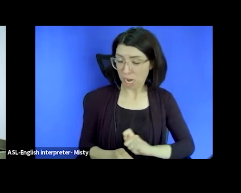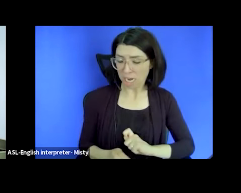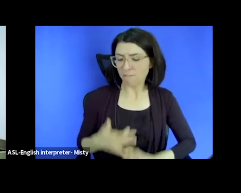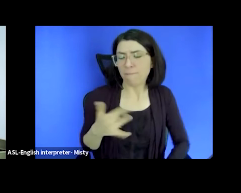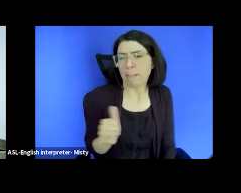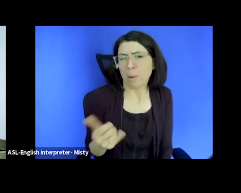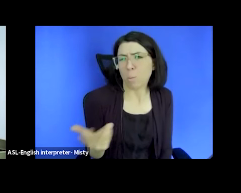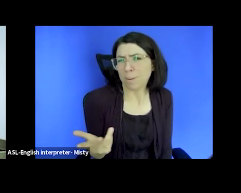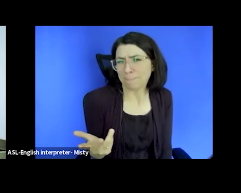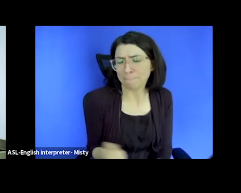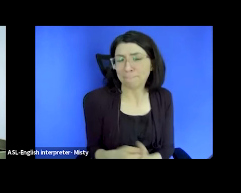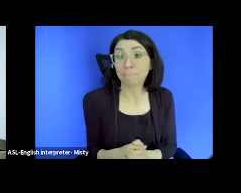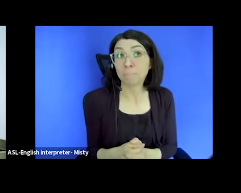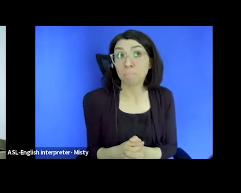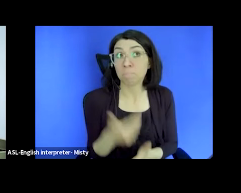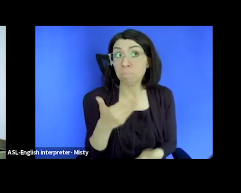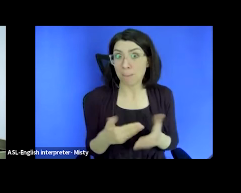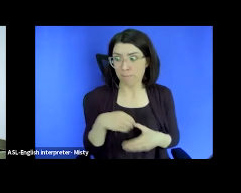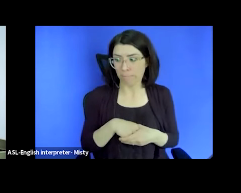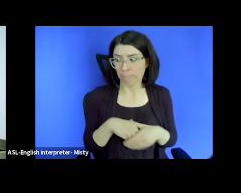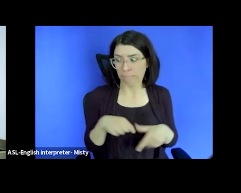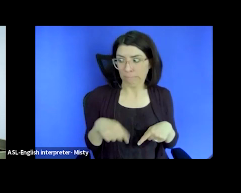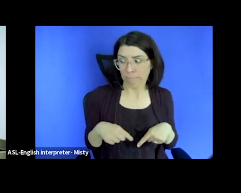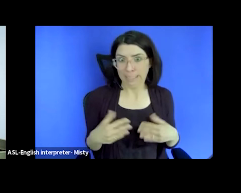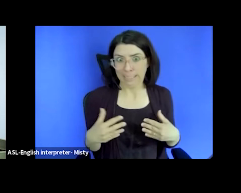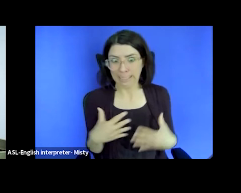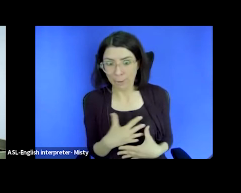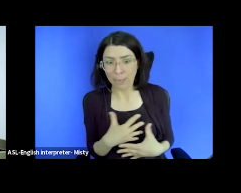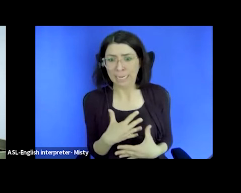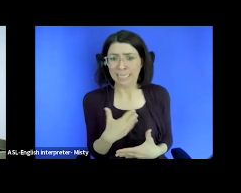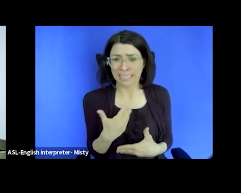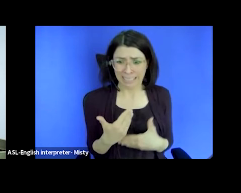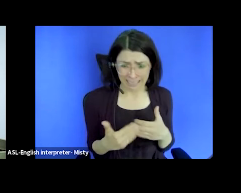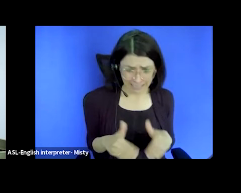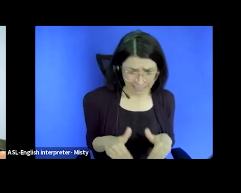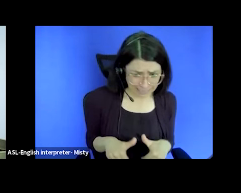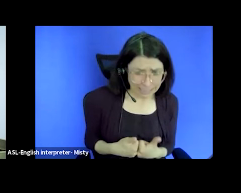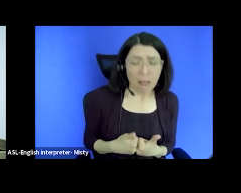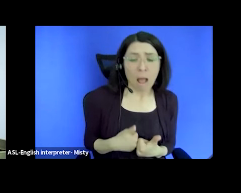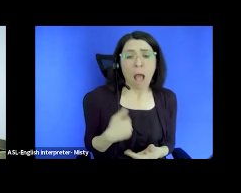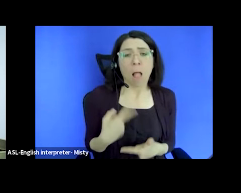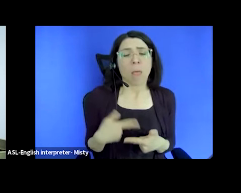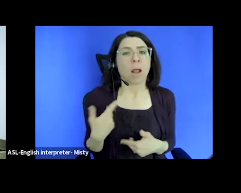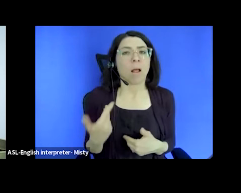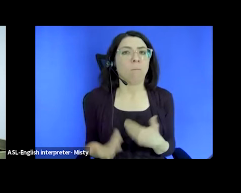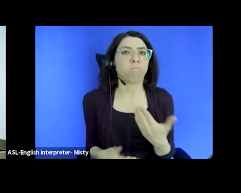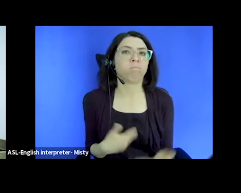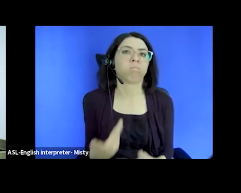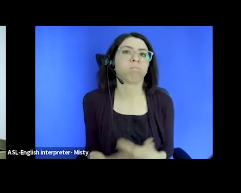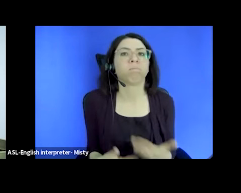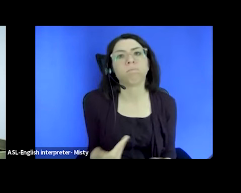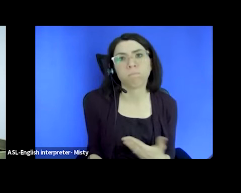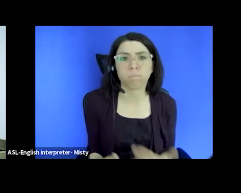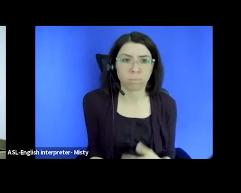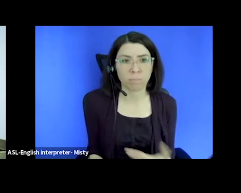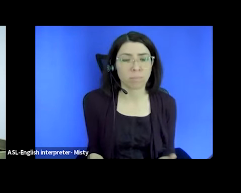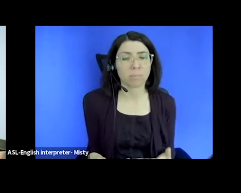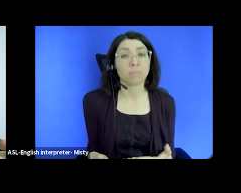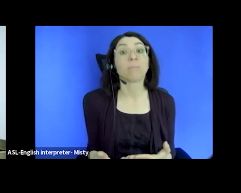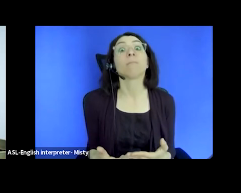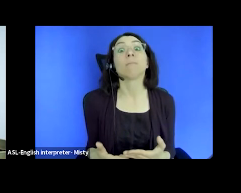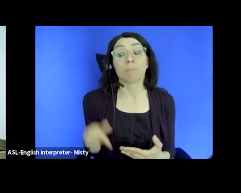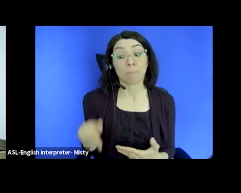yourself. Perhaps it was scary, it was difficult at first, but then it got easier. And what did you learn from your experiment?